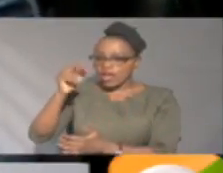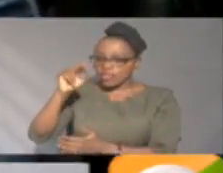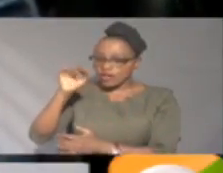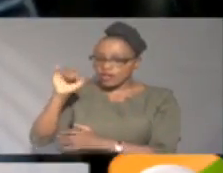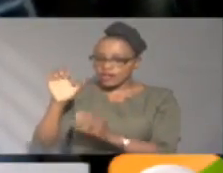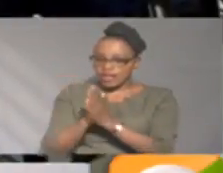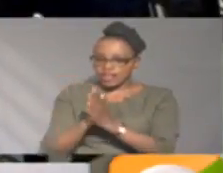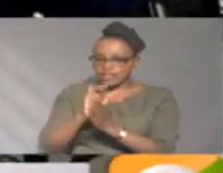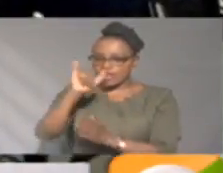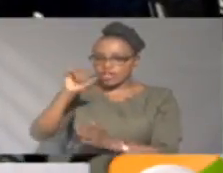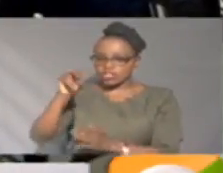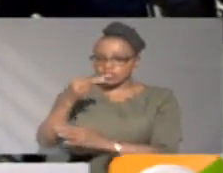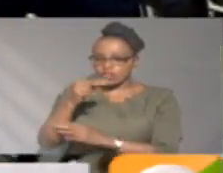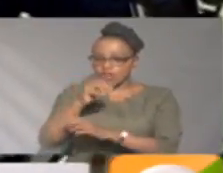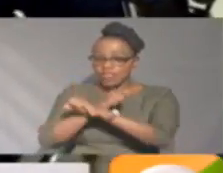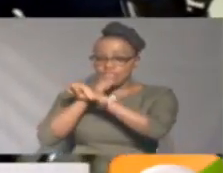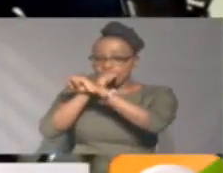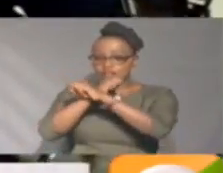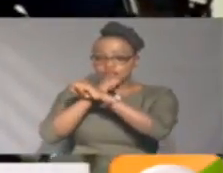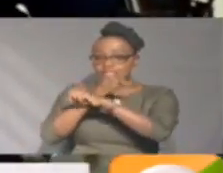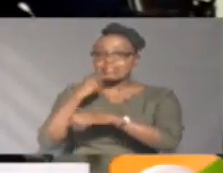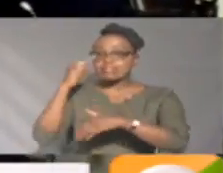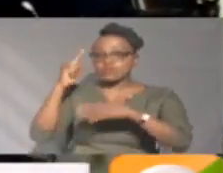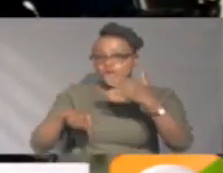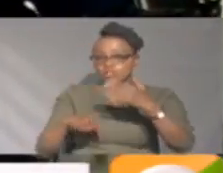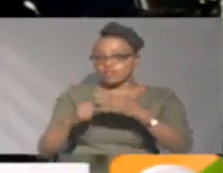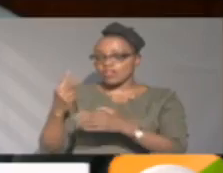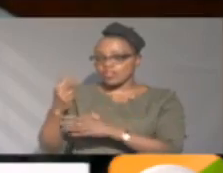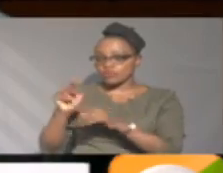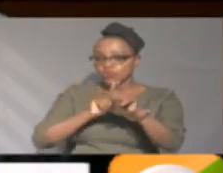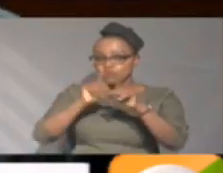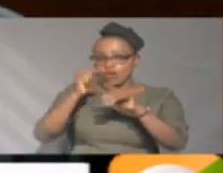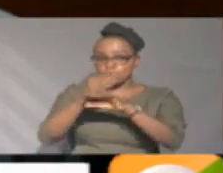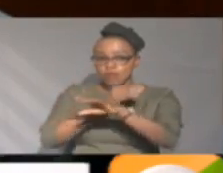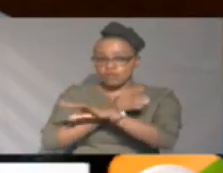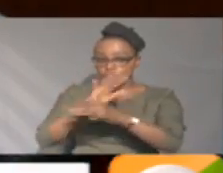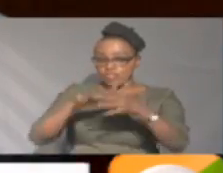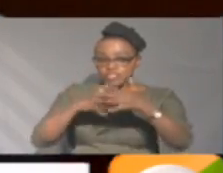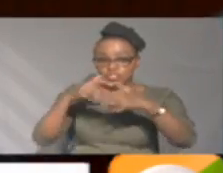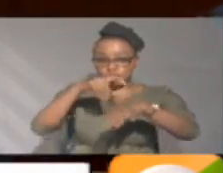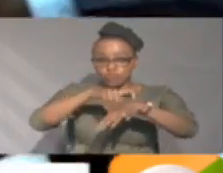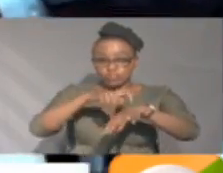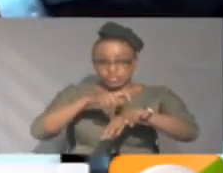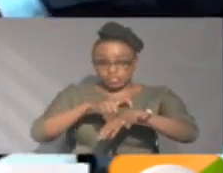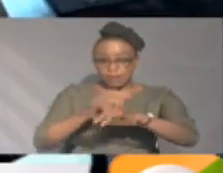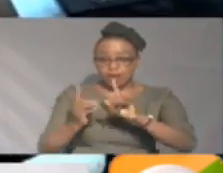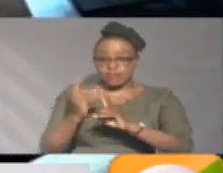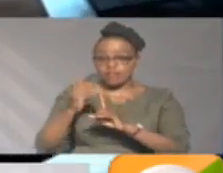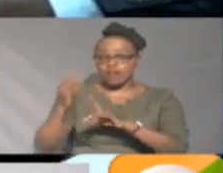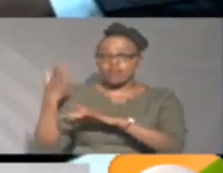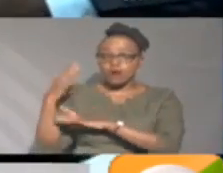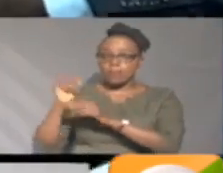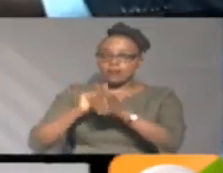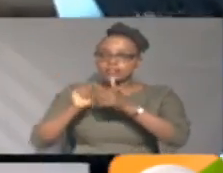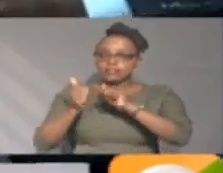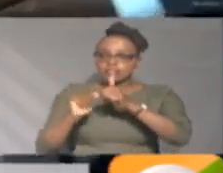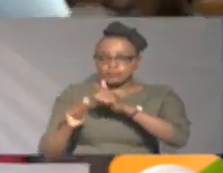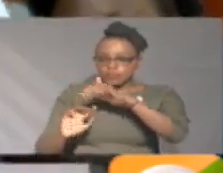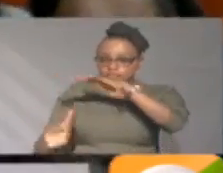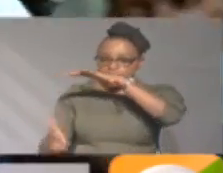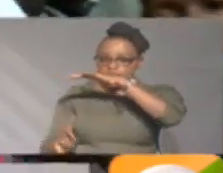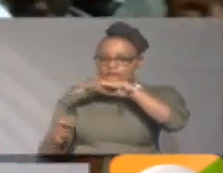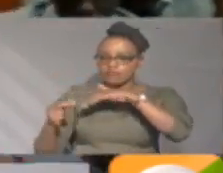John Anzra. The defense, however, maintained that the two traveled before their scheduled travel dates. Former Sports Minister Hassan